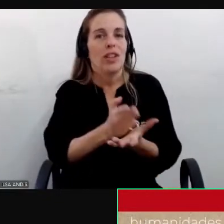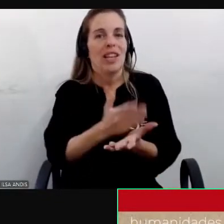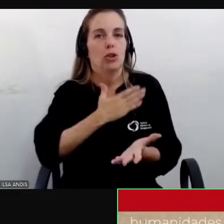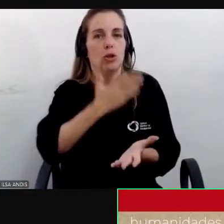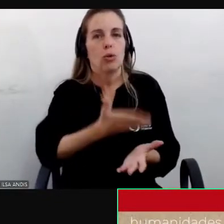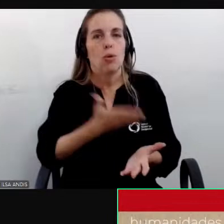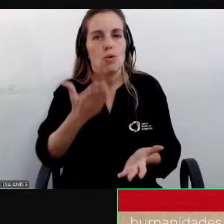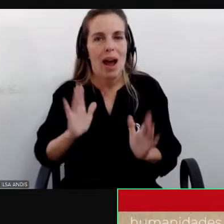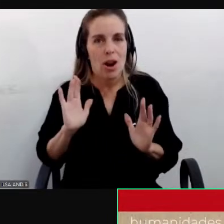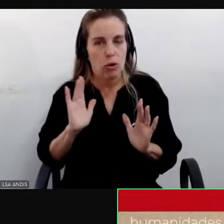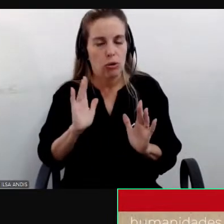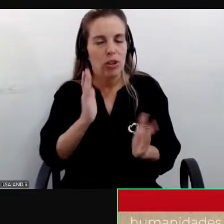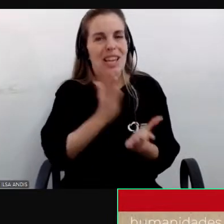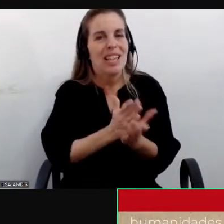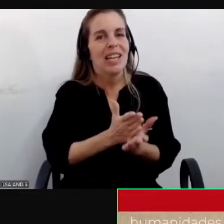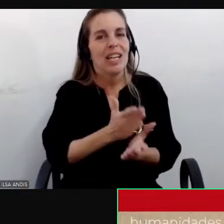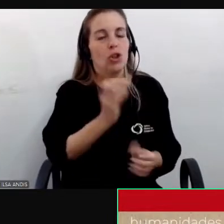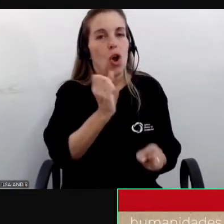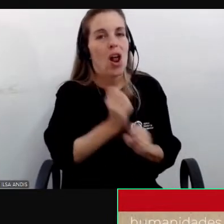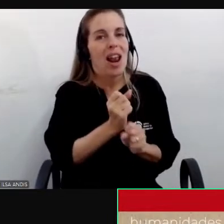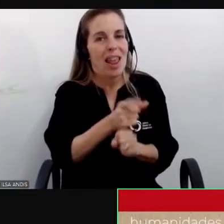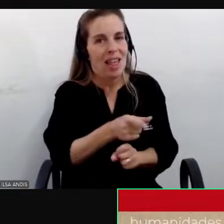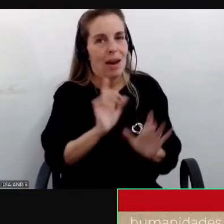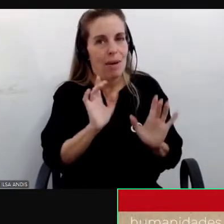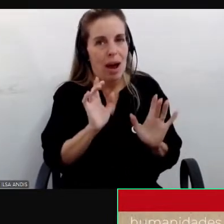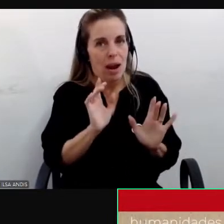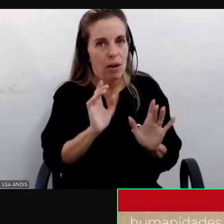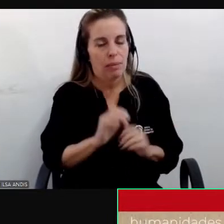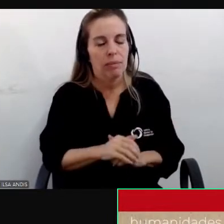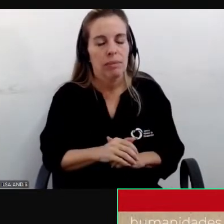human rights violations much more seriously